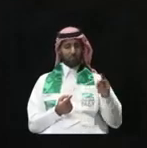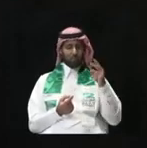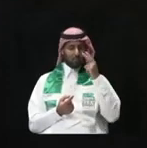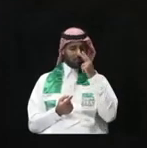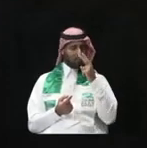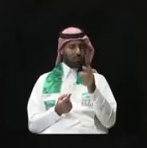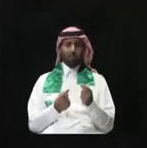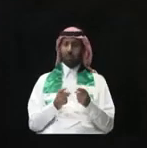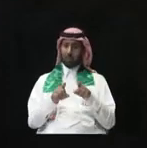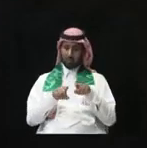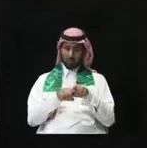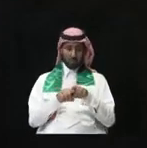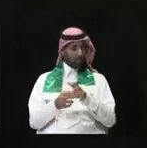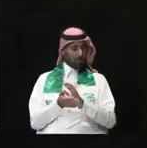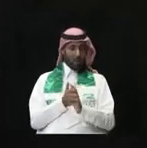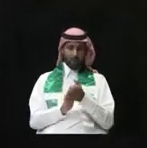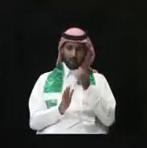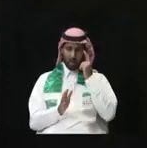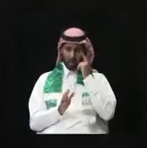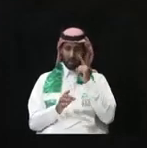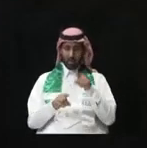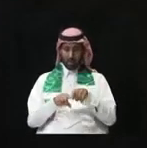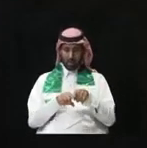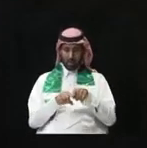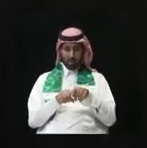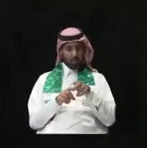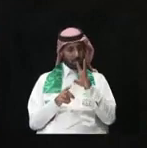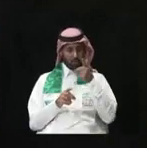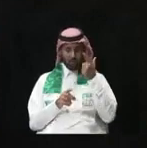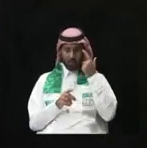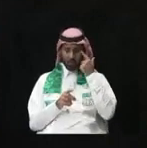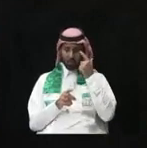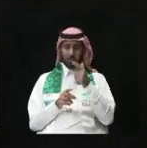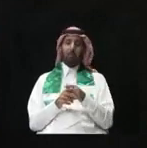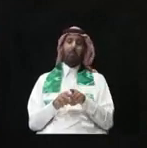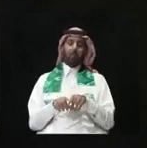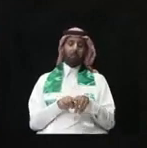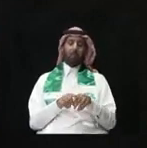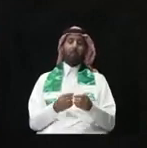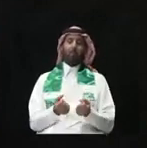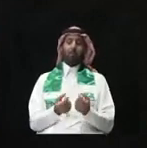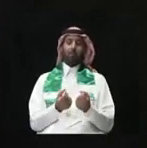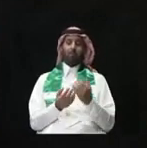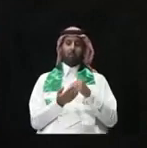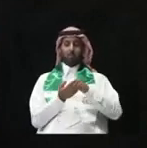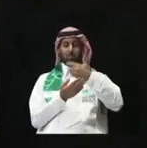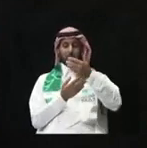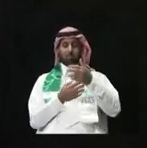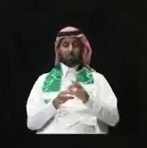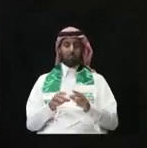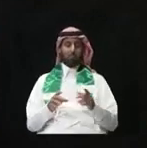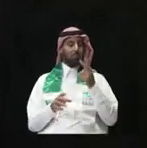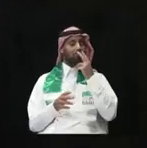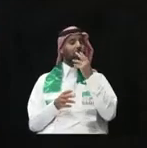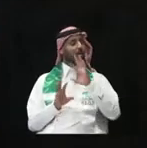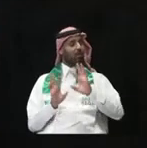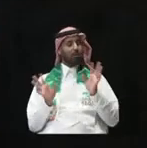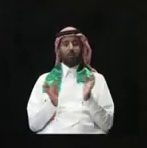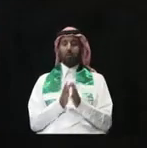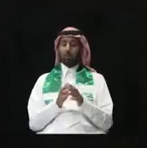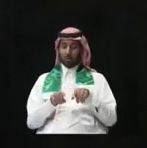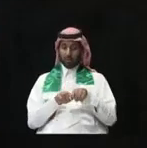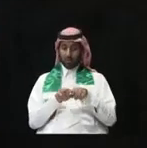meet friends. You might have felt so. While you are taking online courses, you miss seeing your